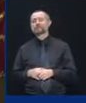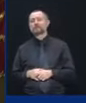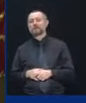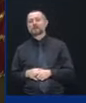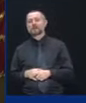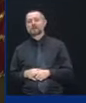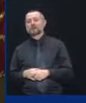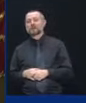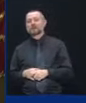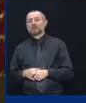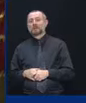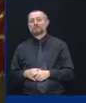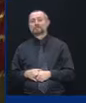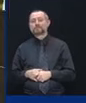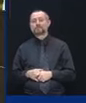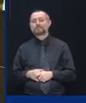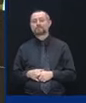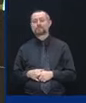Sorry, Andrew?